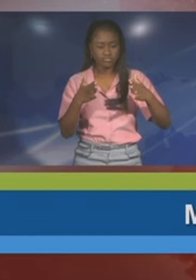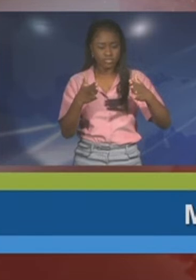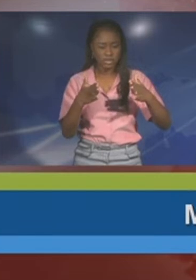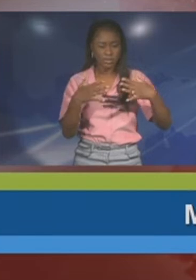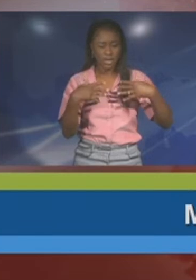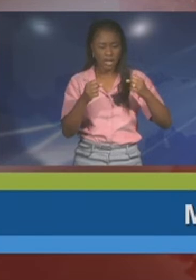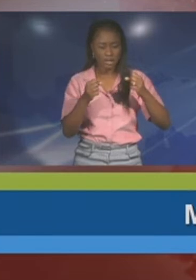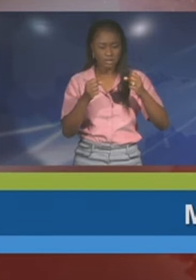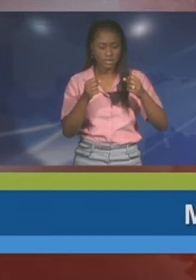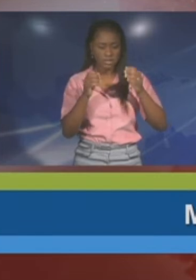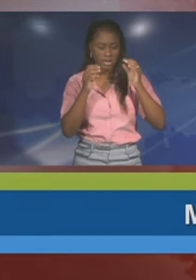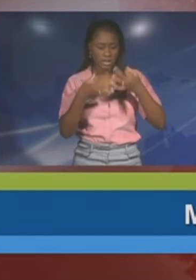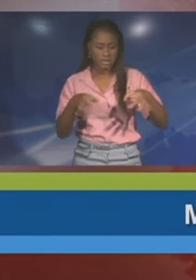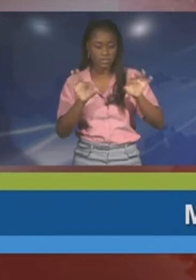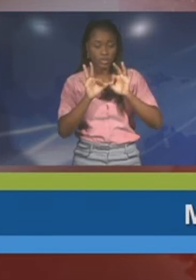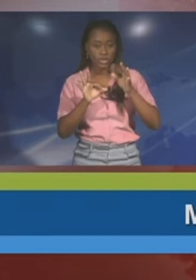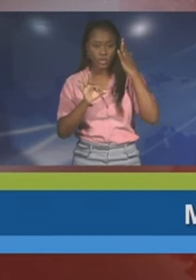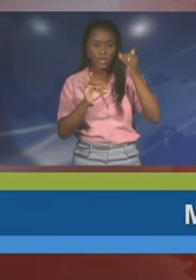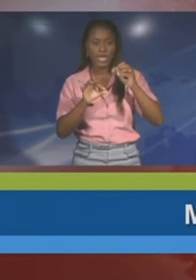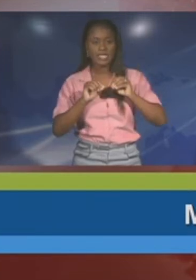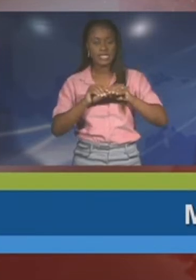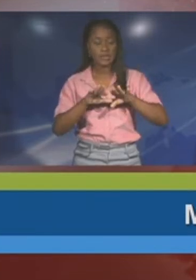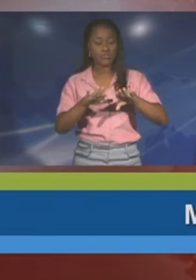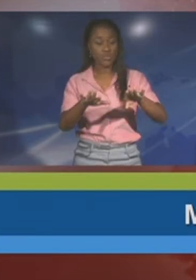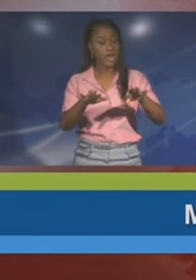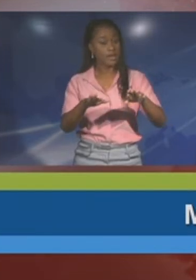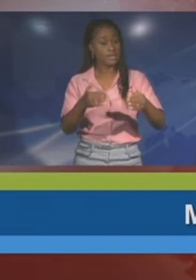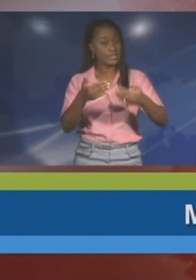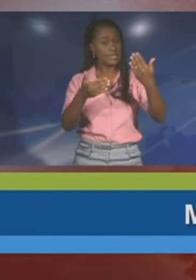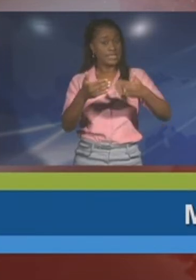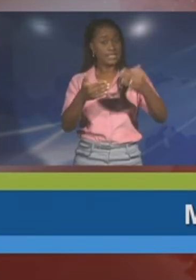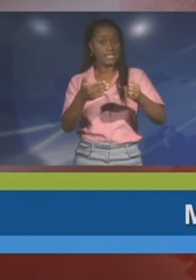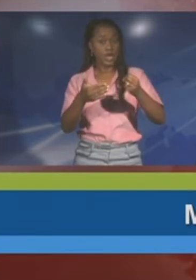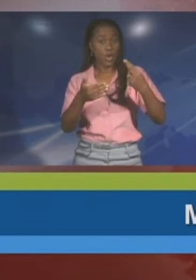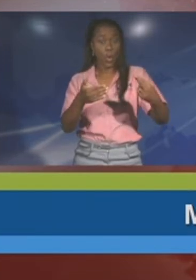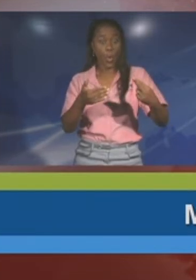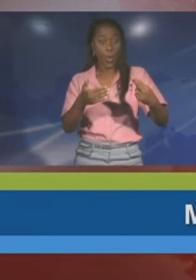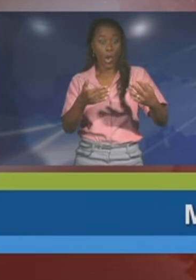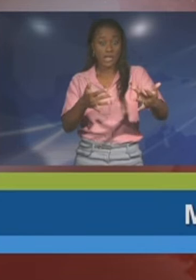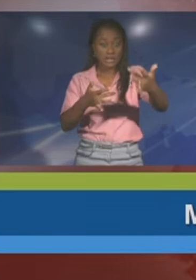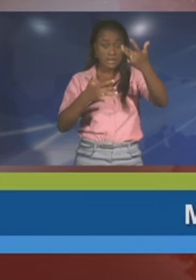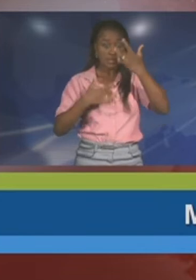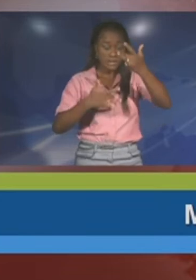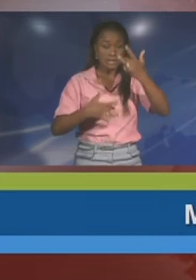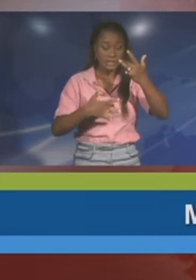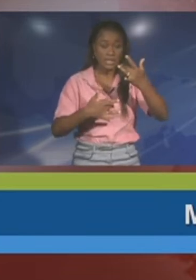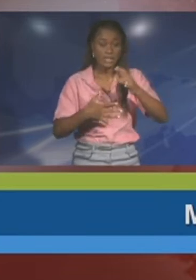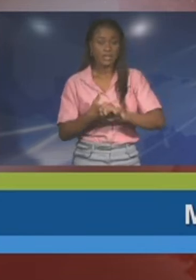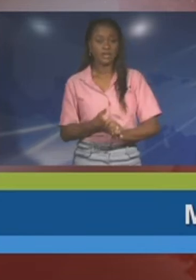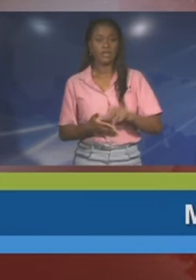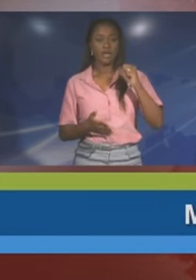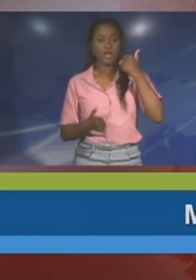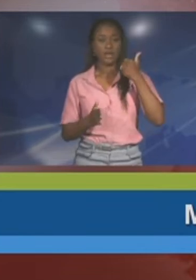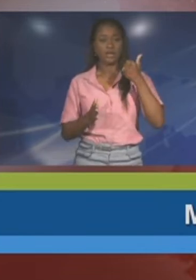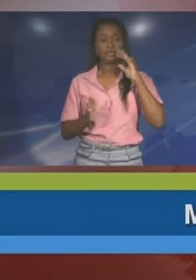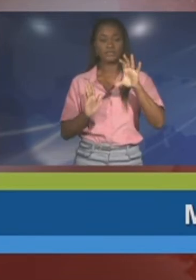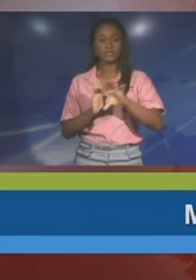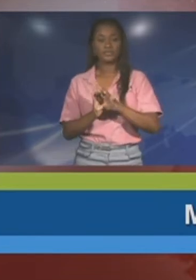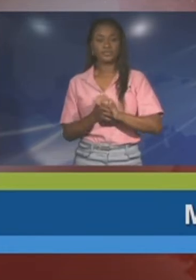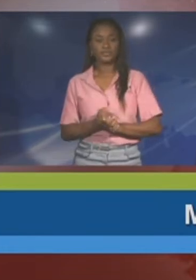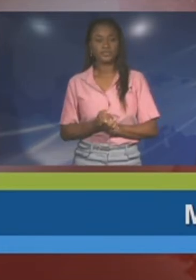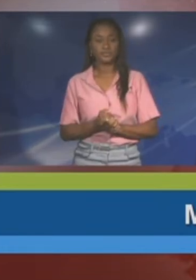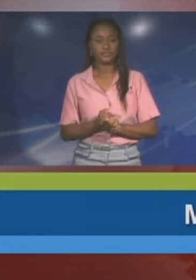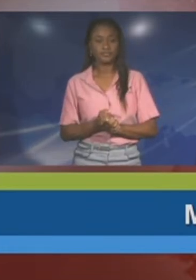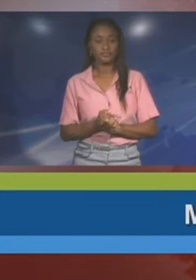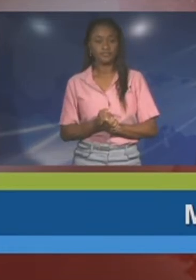it spreads more easily, or it causes more severe disease. Next slide. It